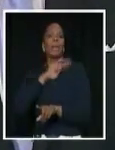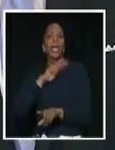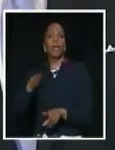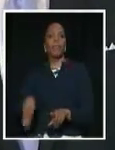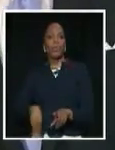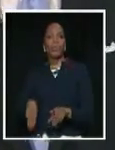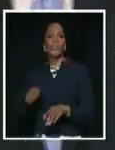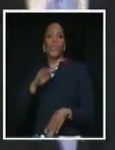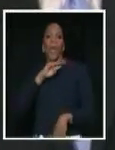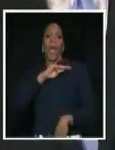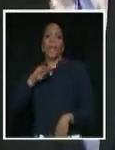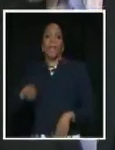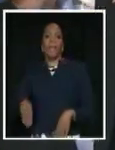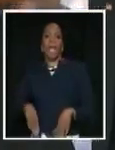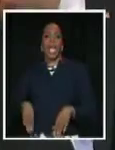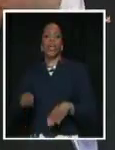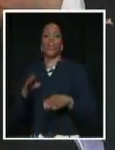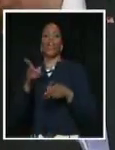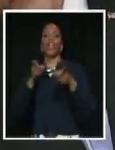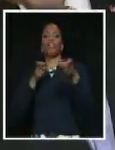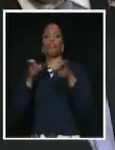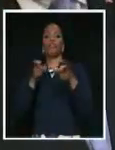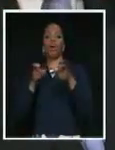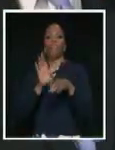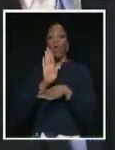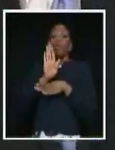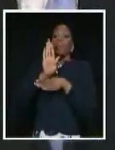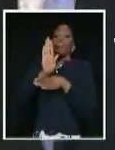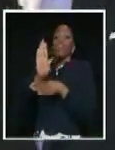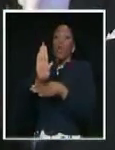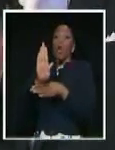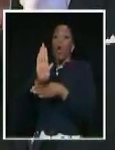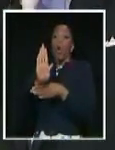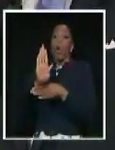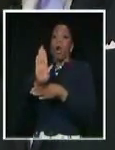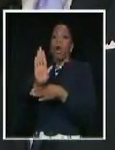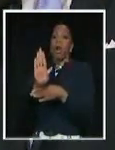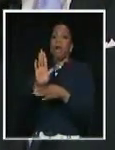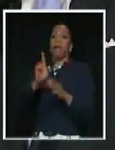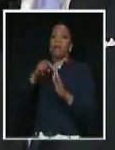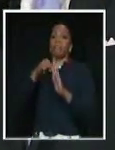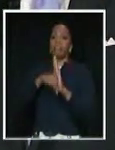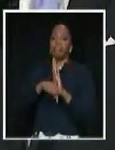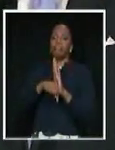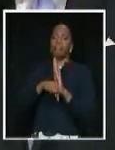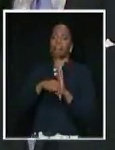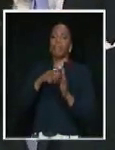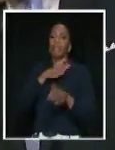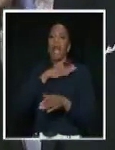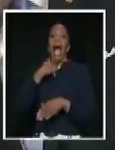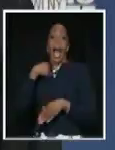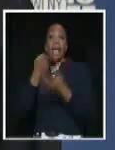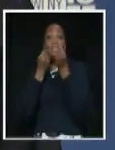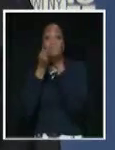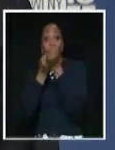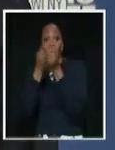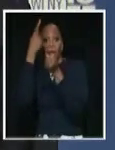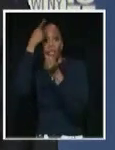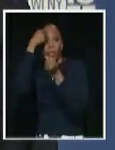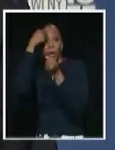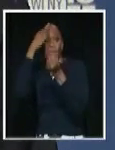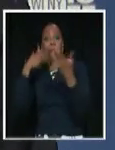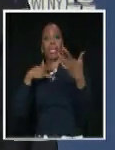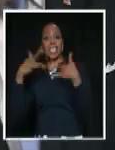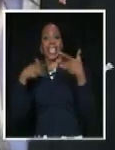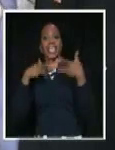mayoral control in fairness to parents and communities. Your biggest regret? Right. No, I'm saying I supported it, thinking he would be sensitive to parents and communities, and he